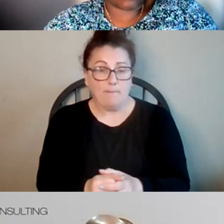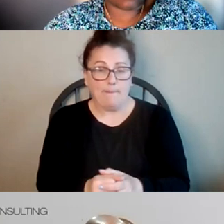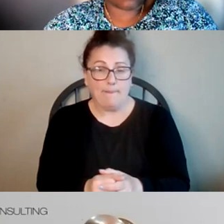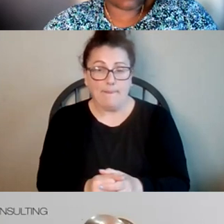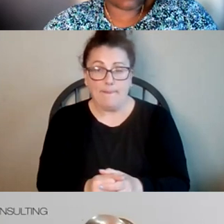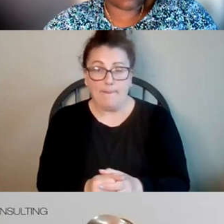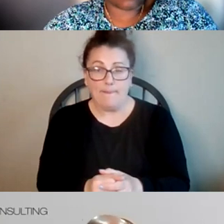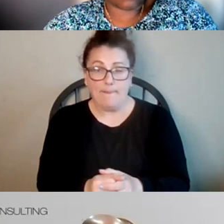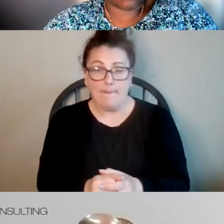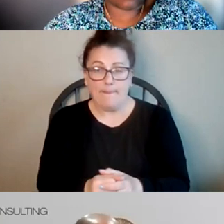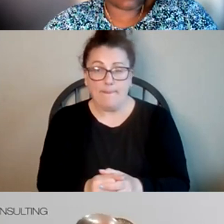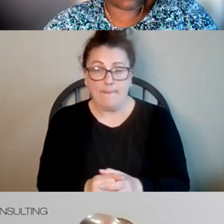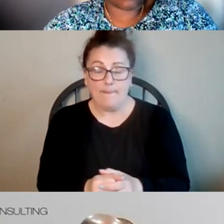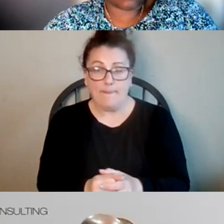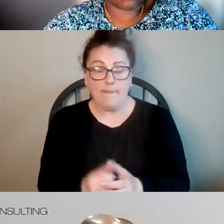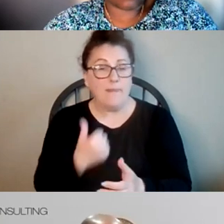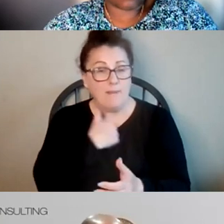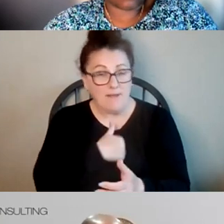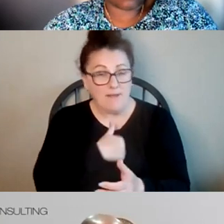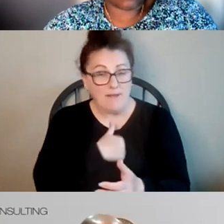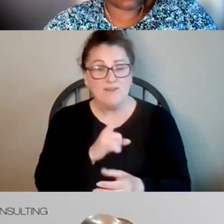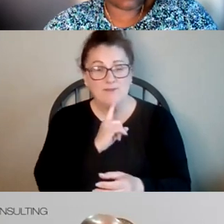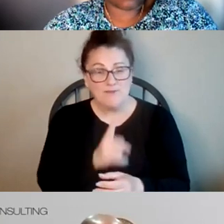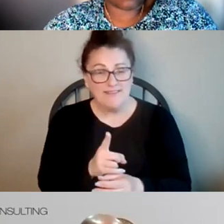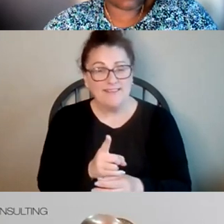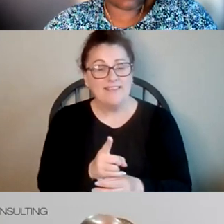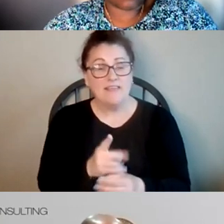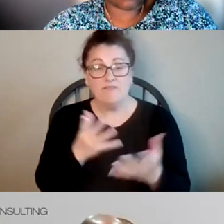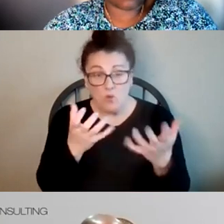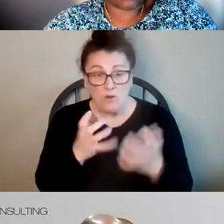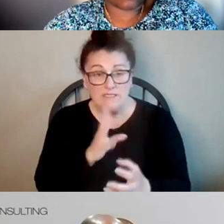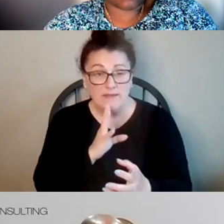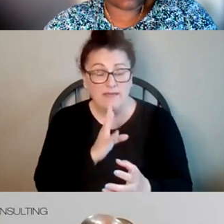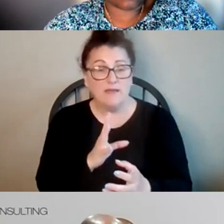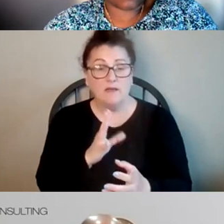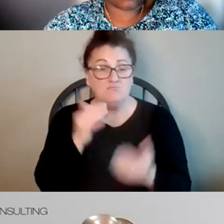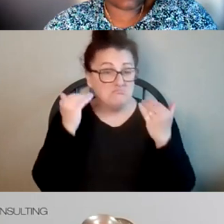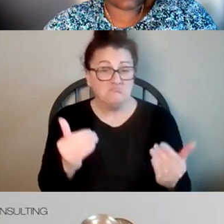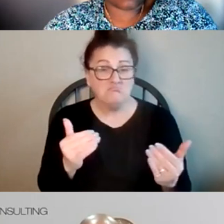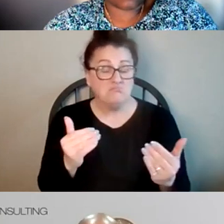Okay. Again, I apologize. You really do have, if you wish to speak, please unmute and speak.